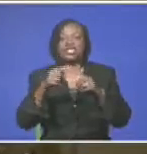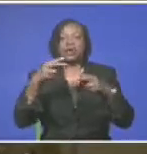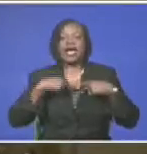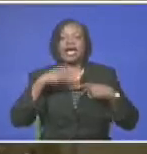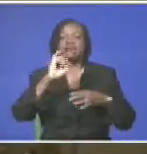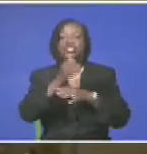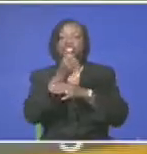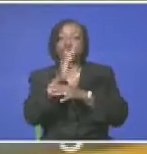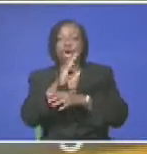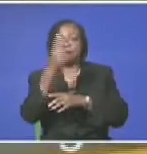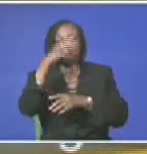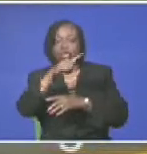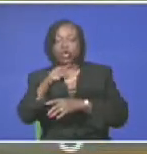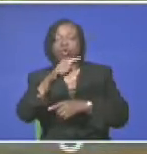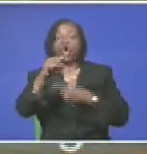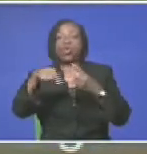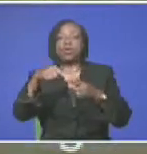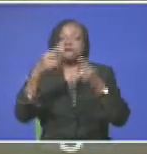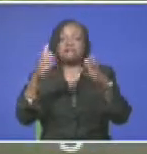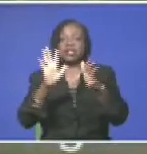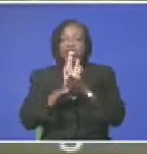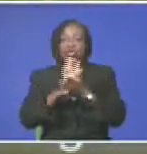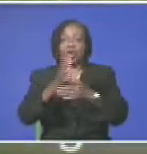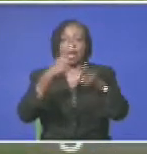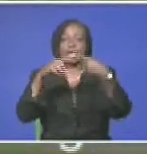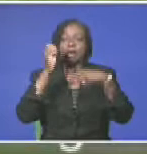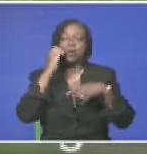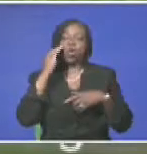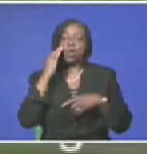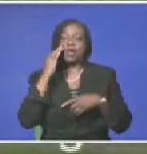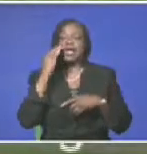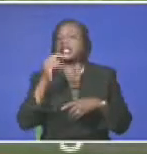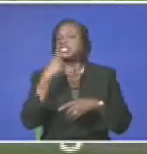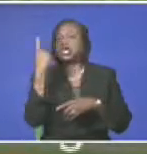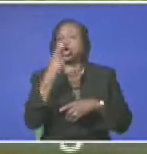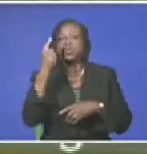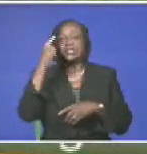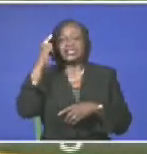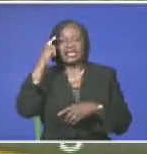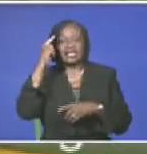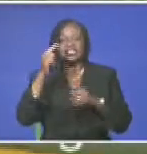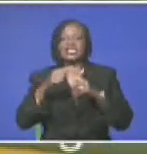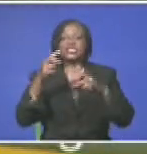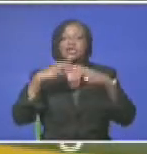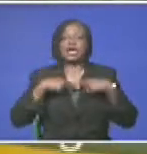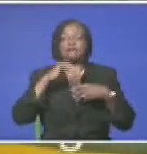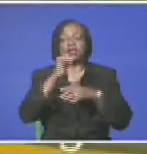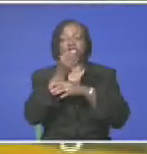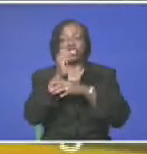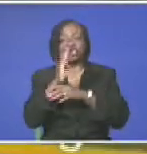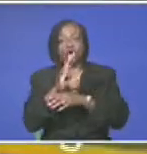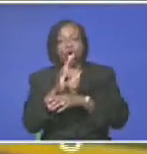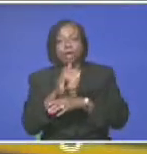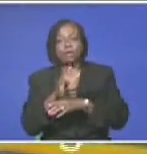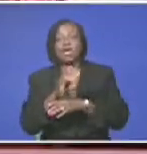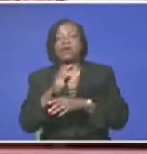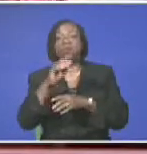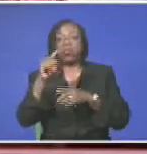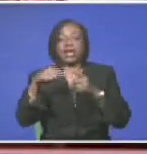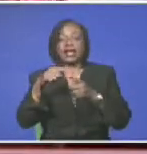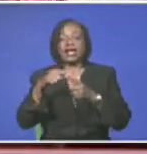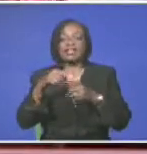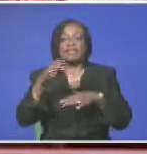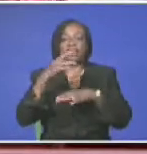for you when you come home. And there's only sense to have a job waiting when a job vacancy exists.